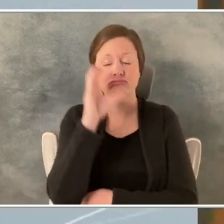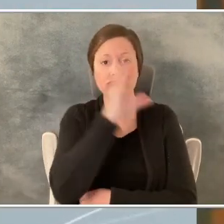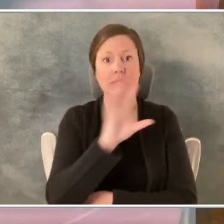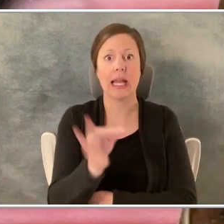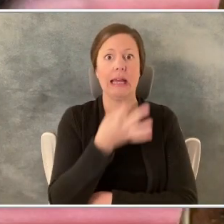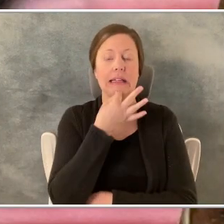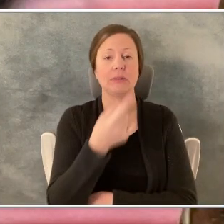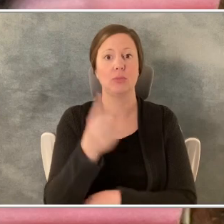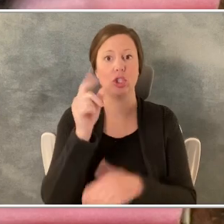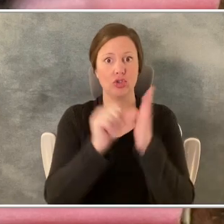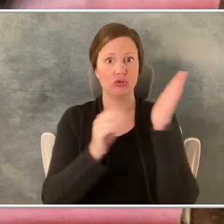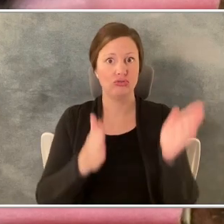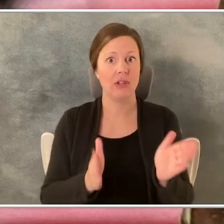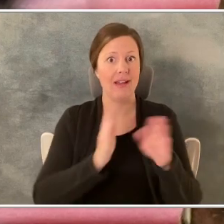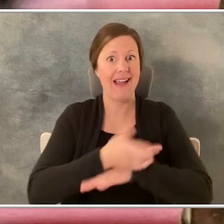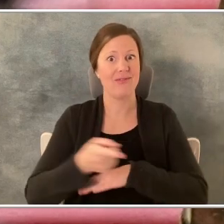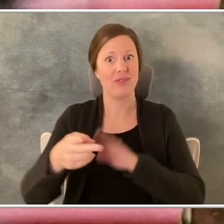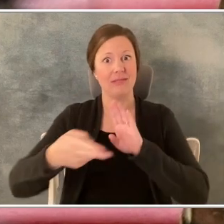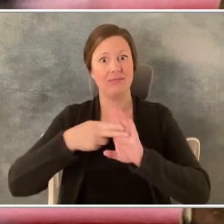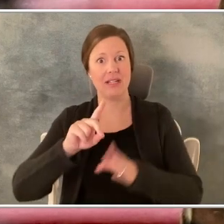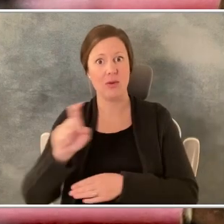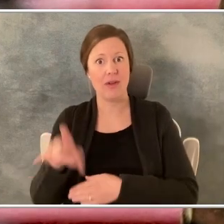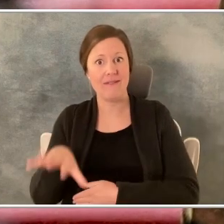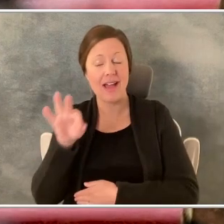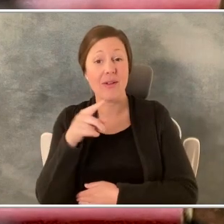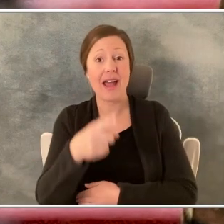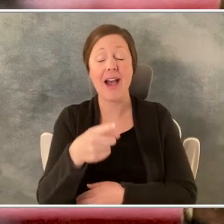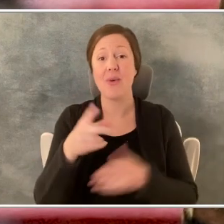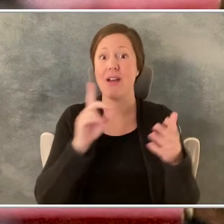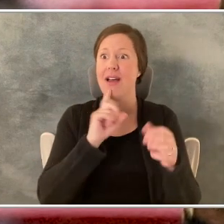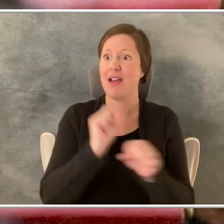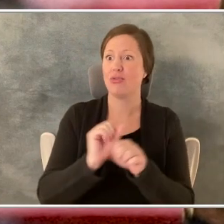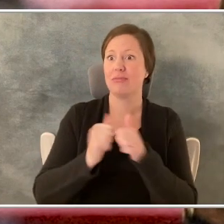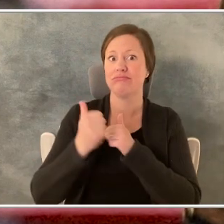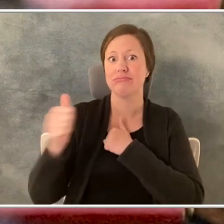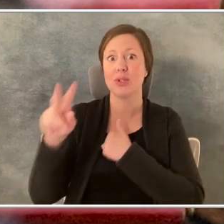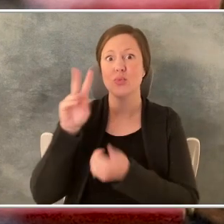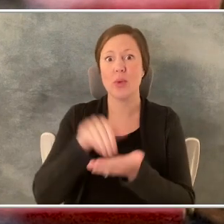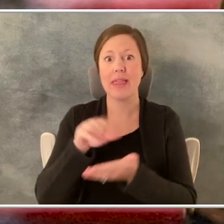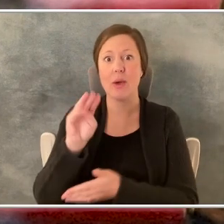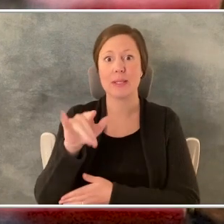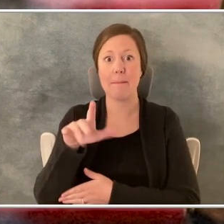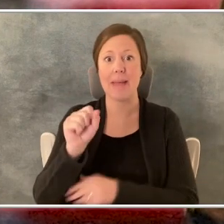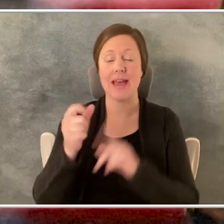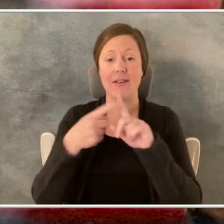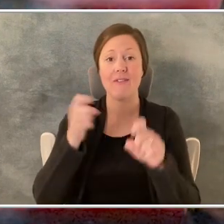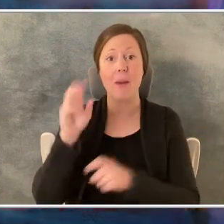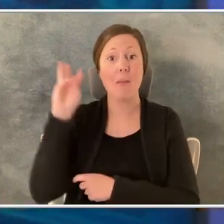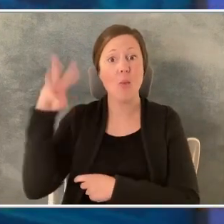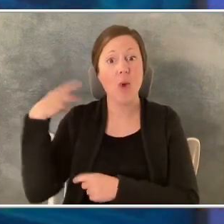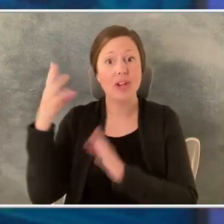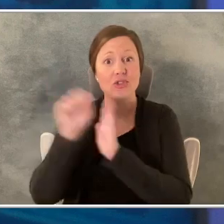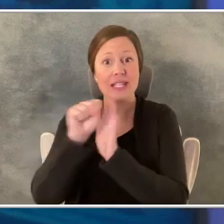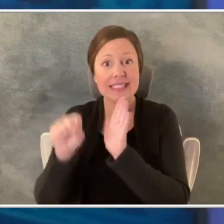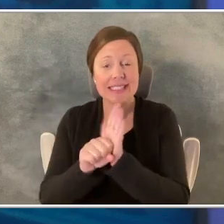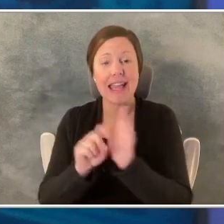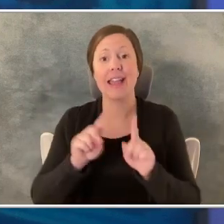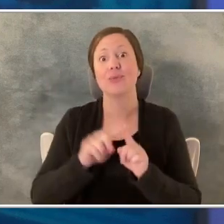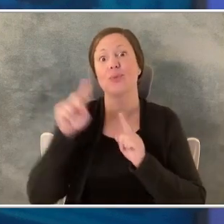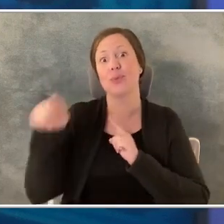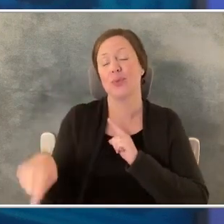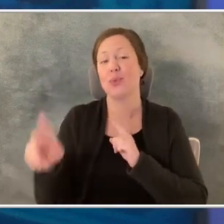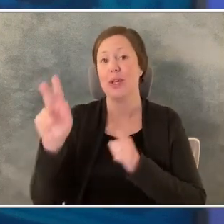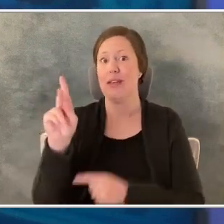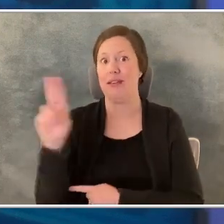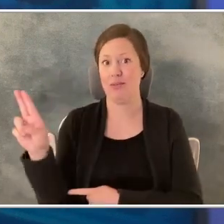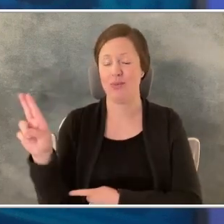him 2,000 miles away from Washington State, all the way to the University of Kansas Cancer Center. Today, we will learn why Chris decided to